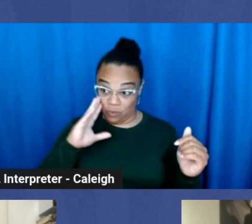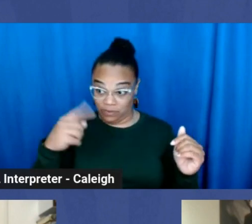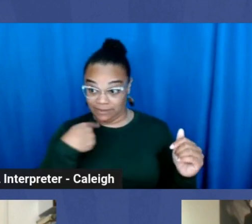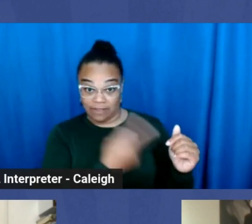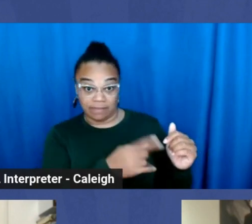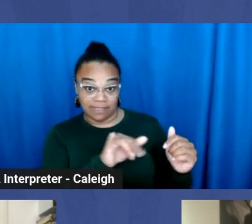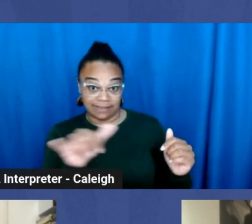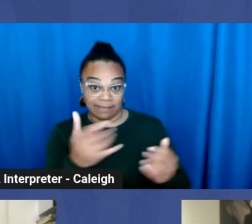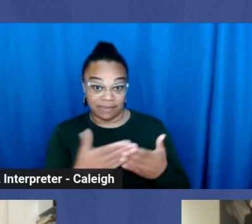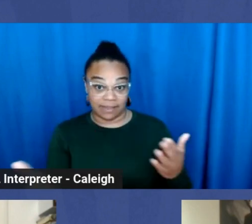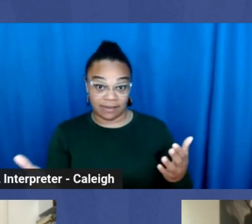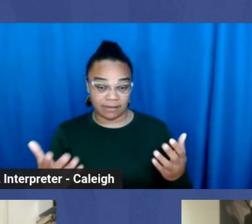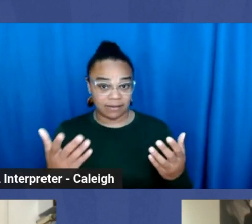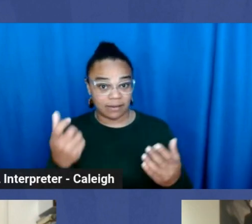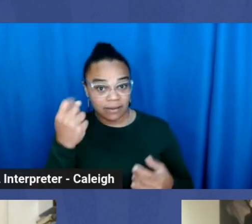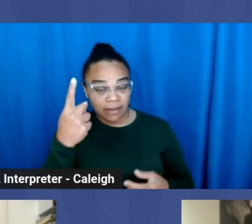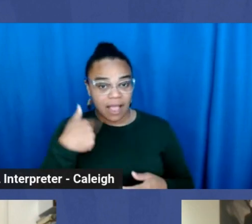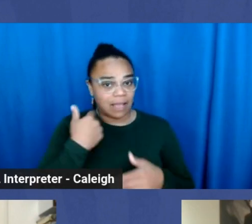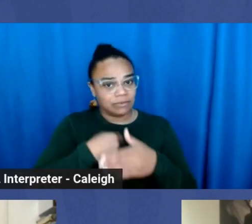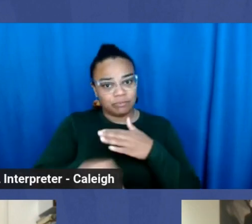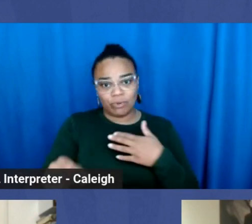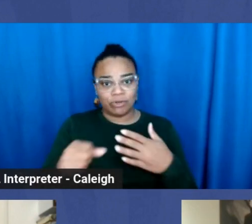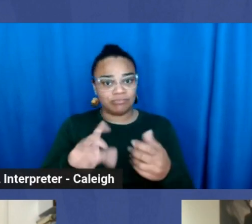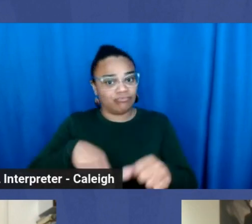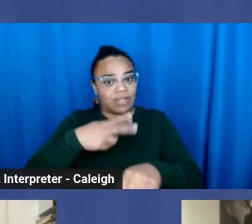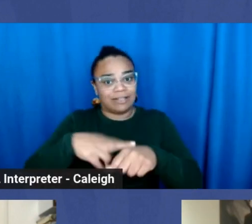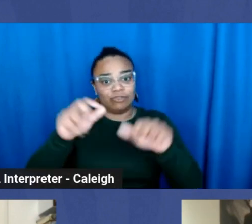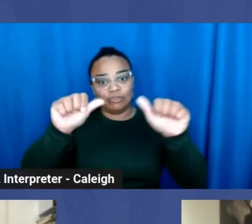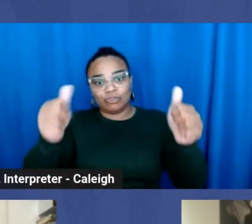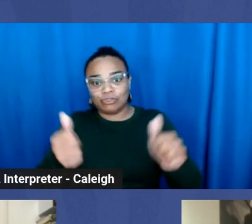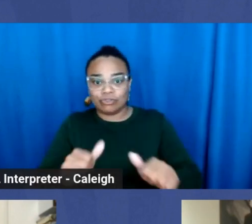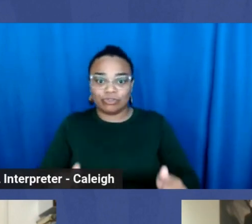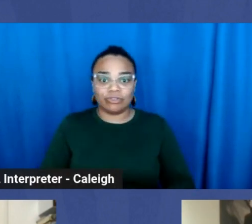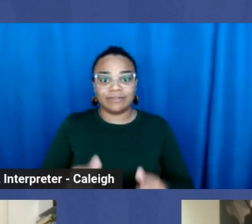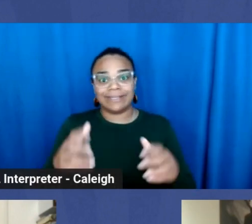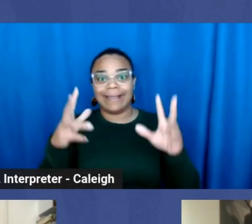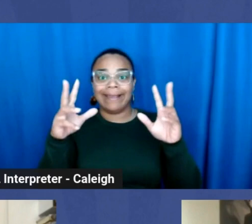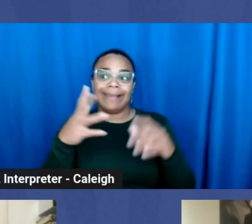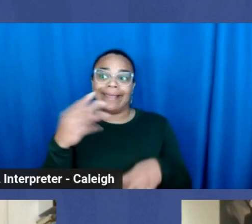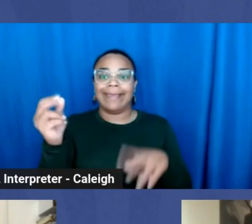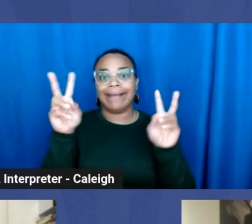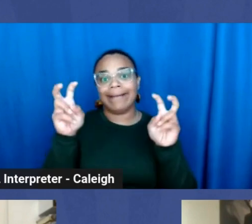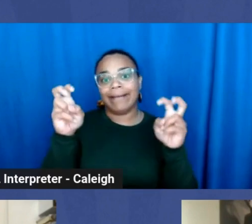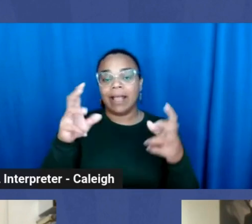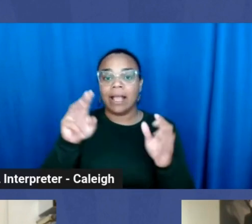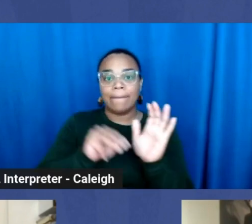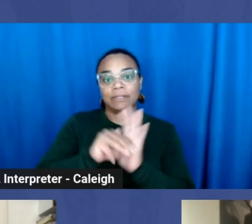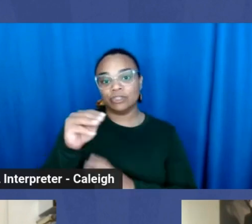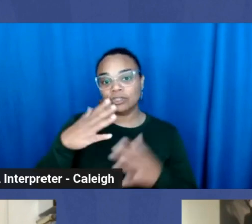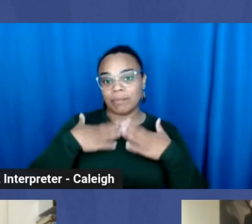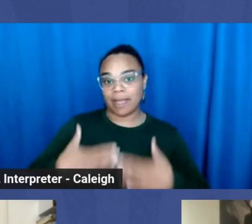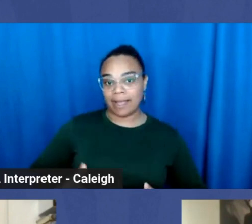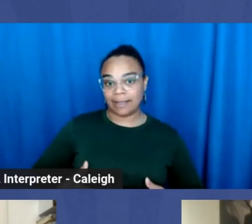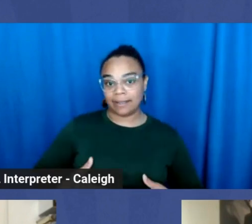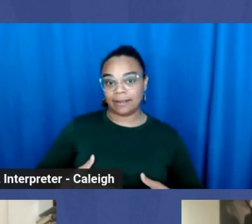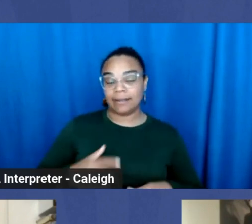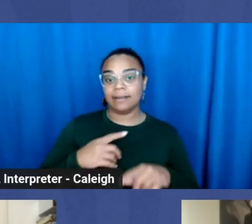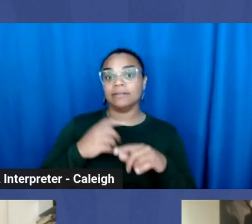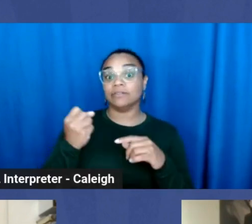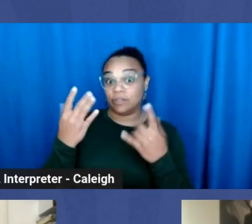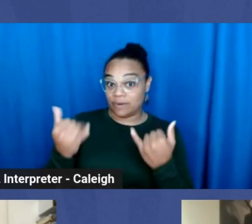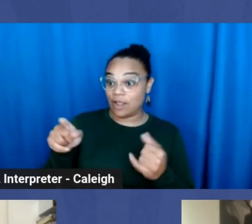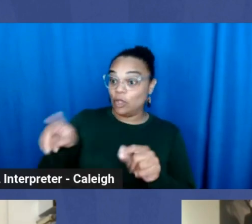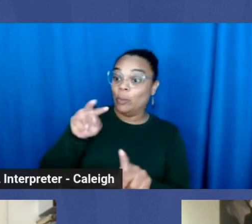Because I was born with curves and I was born with what they like to say a mature body. Suddenly clothing on me is vulgar